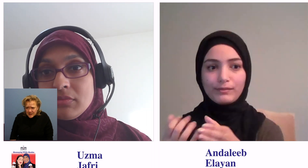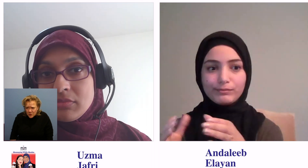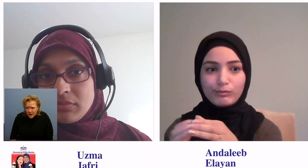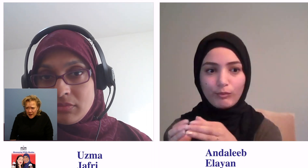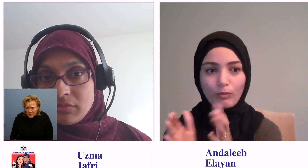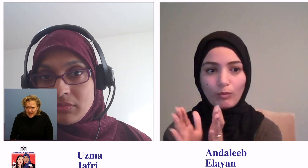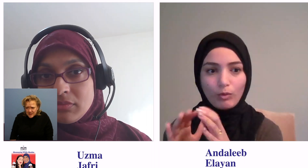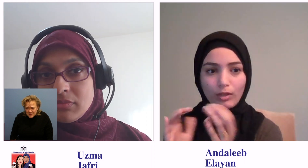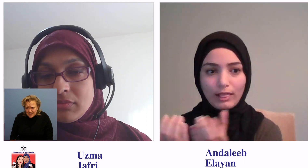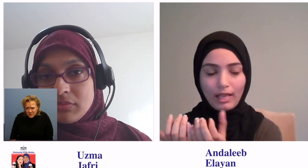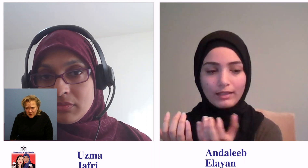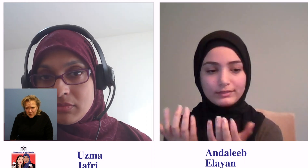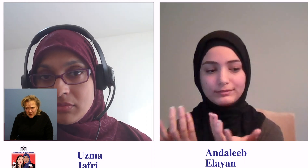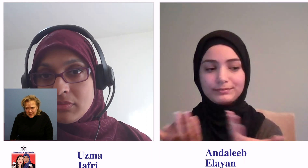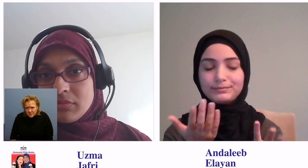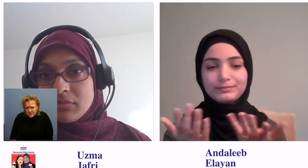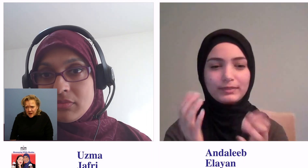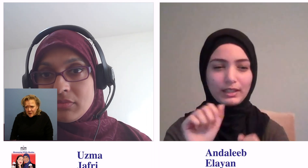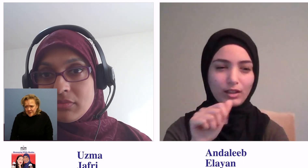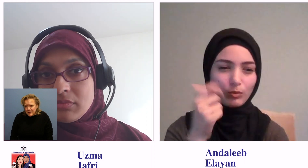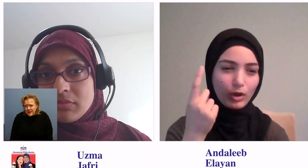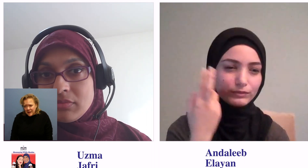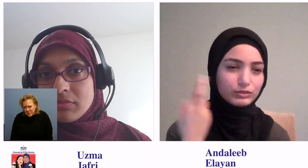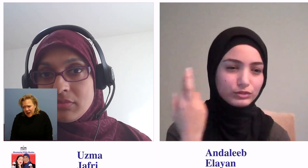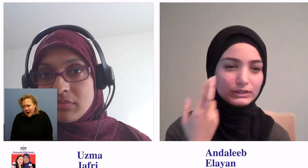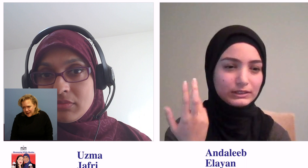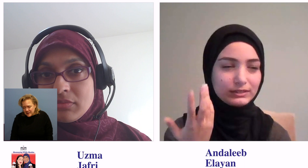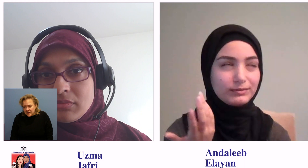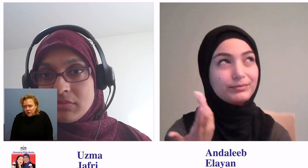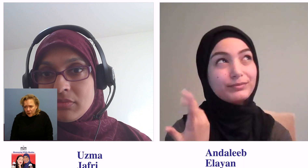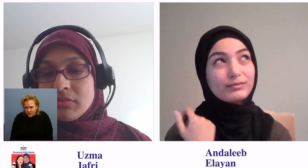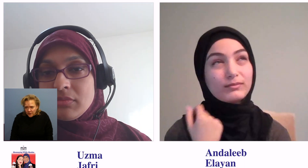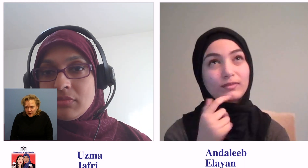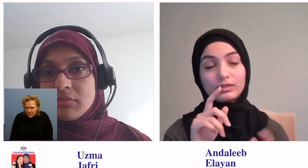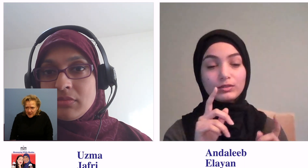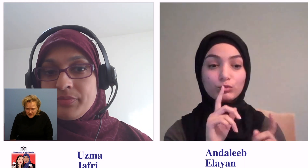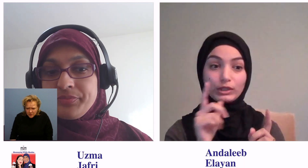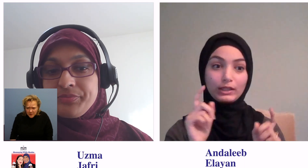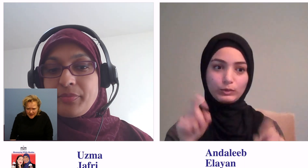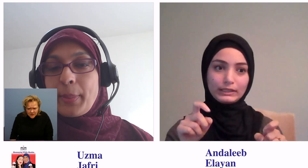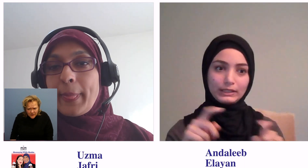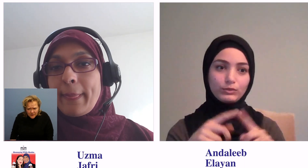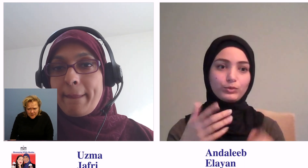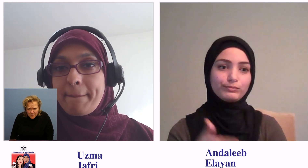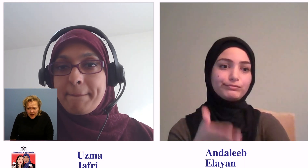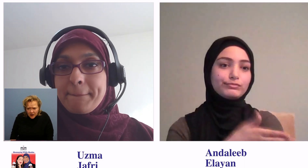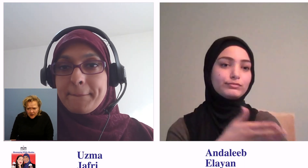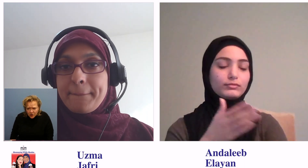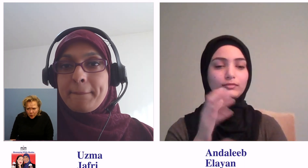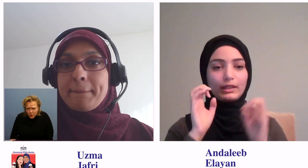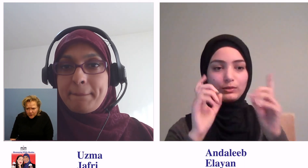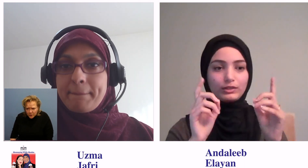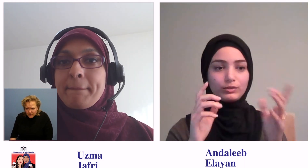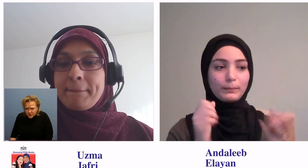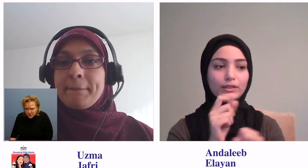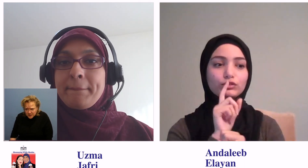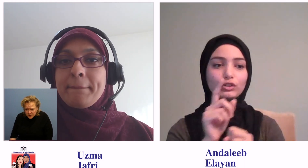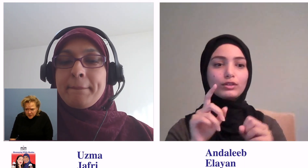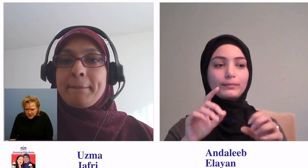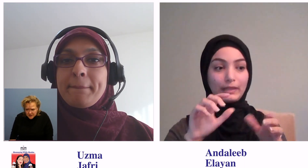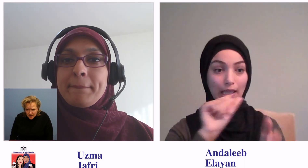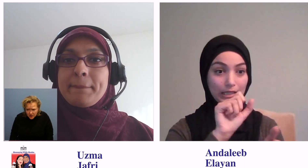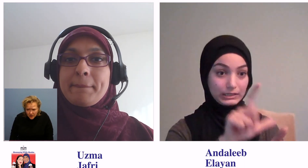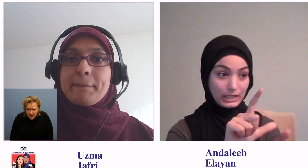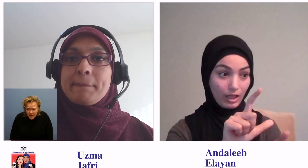And so what happens is the deaf people can sometimes get behind when they're in a main student class, depending on, you know, what their individual